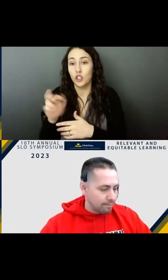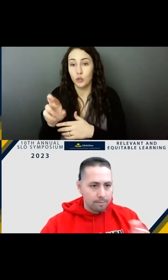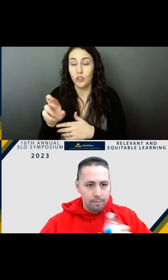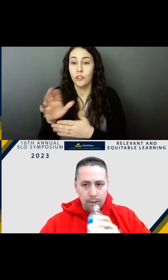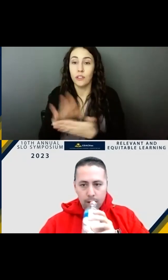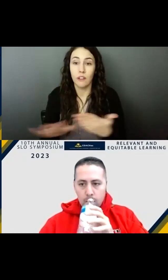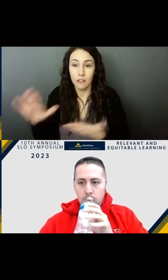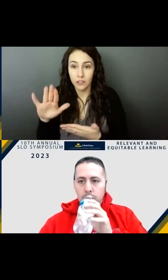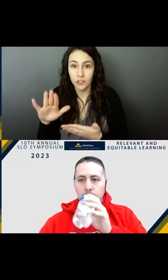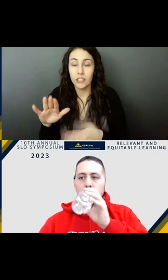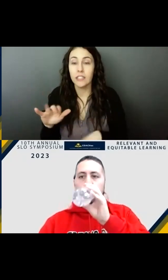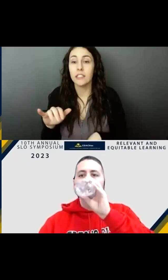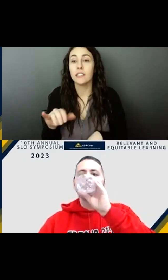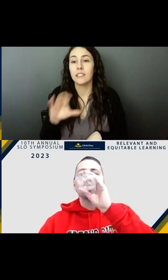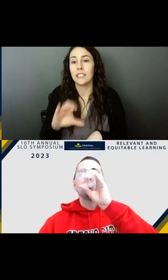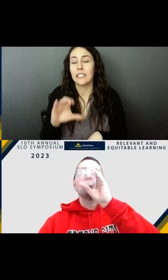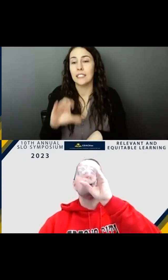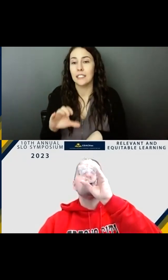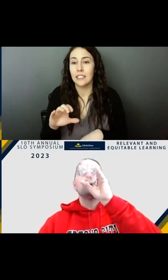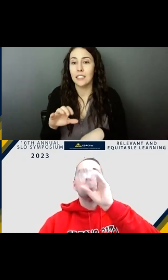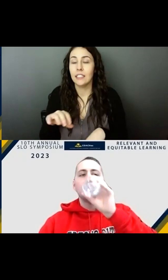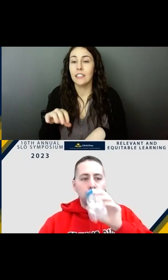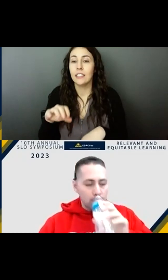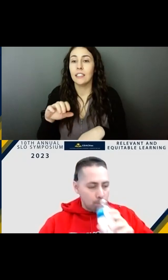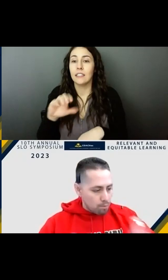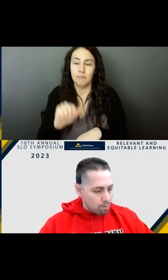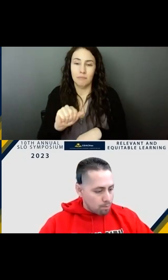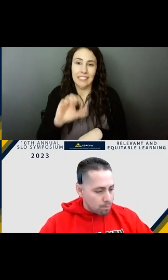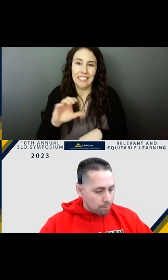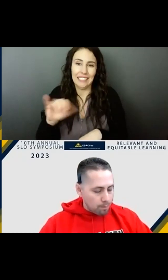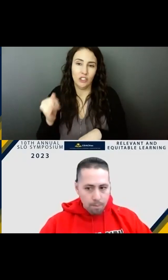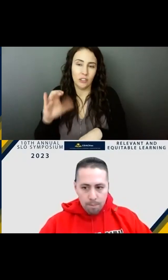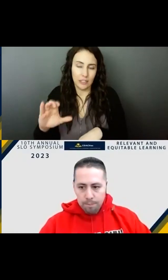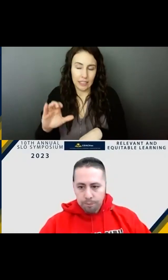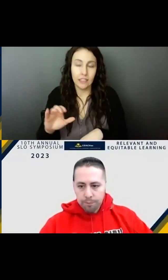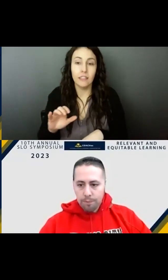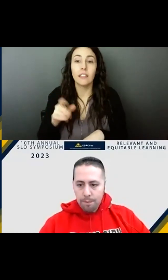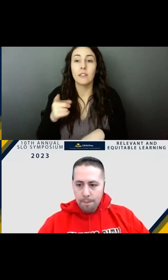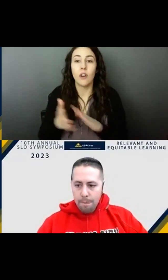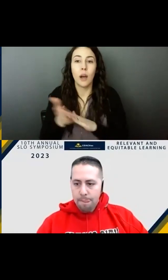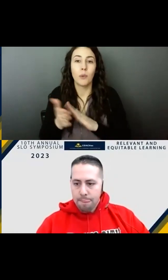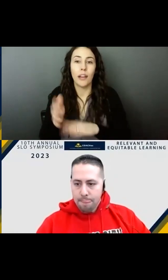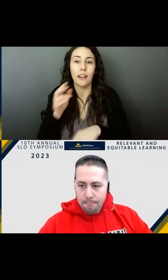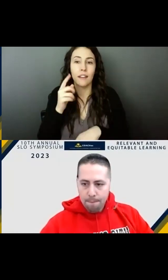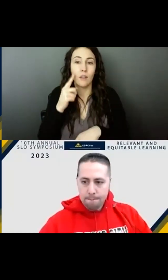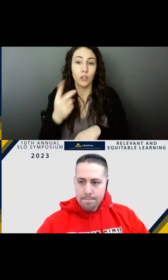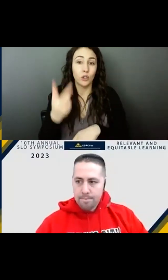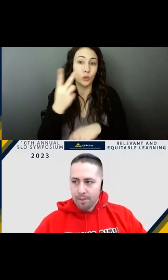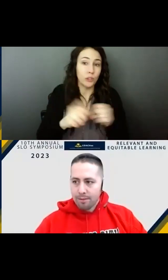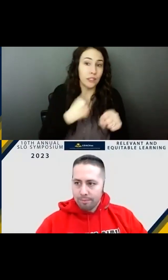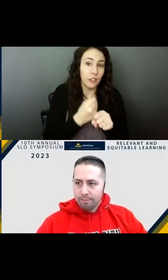the formerly regional or the institutional accreditor that operates for 2-year colleges